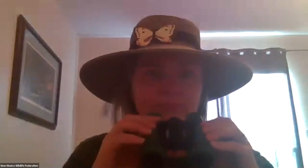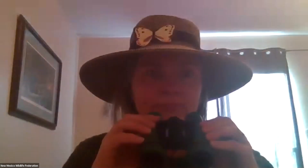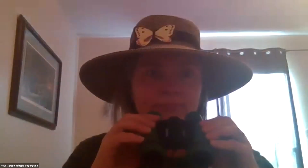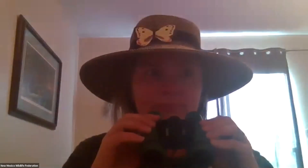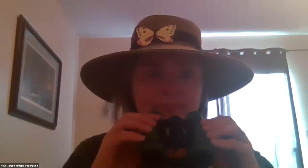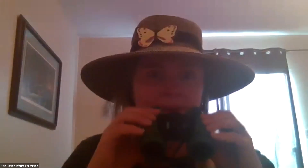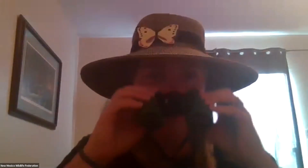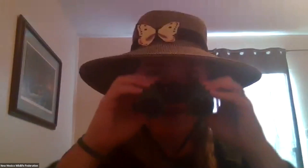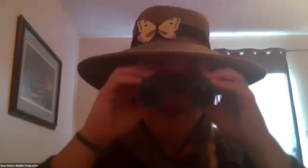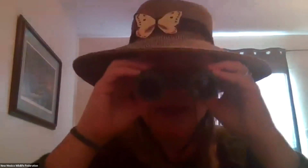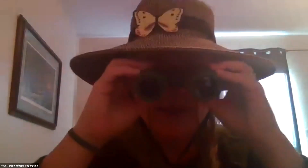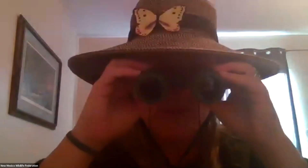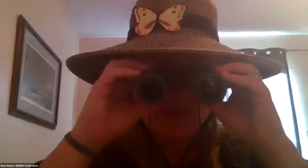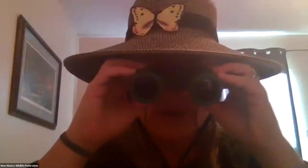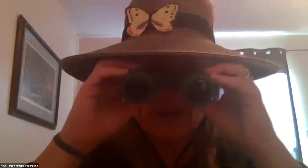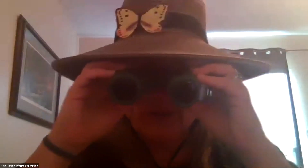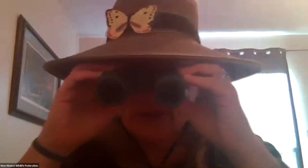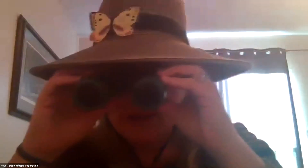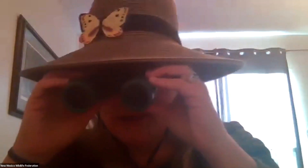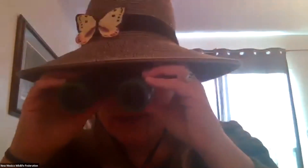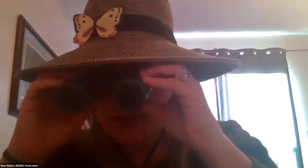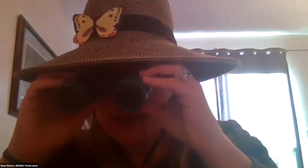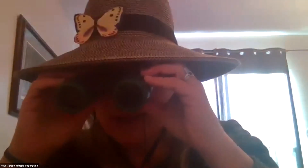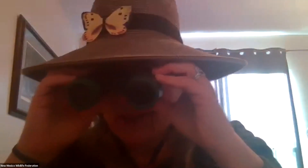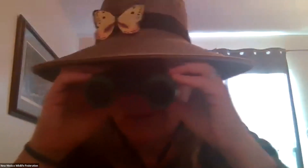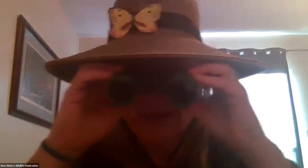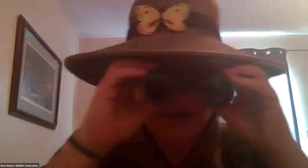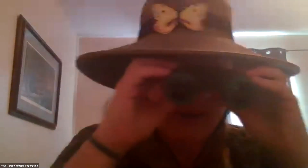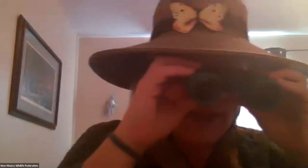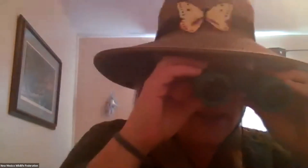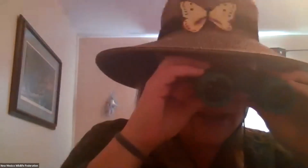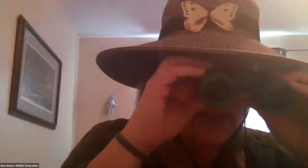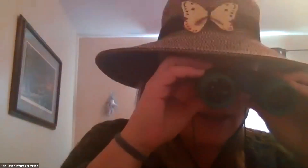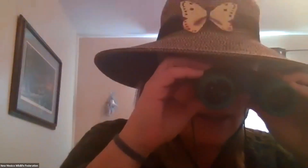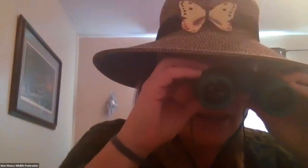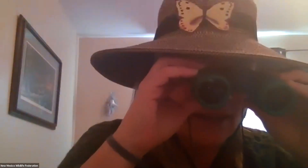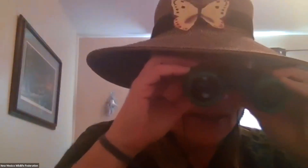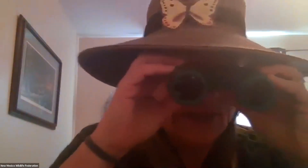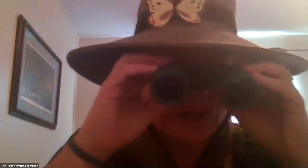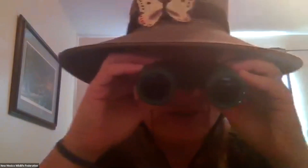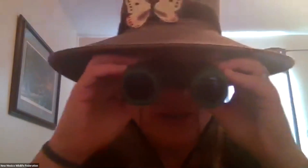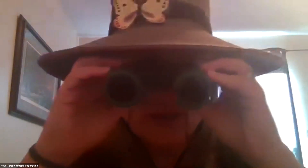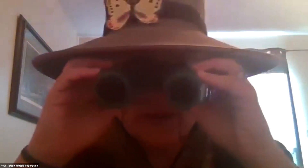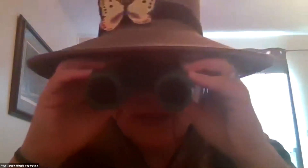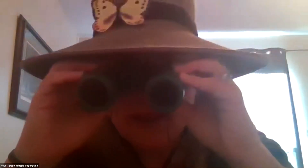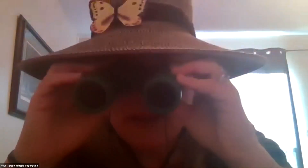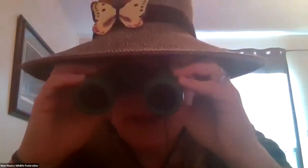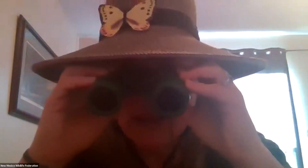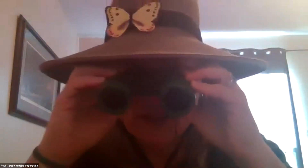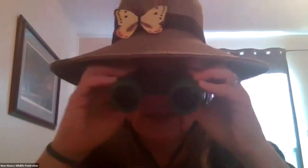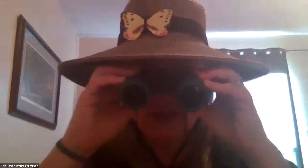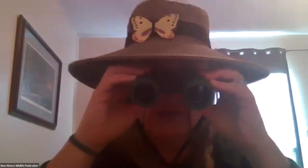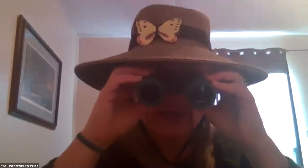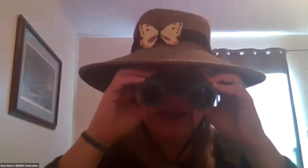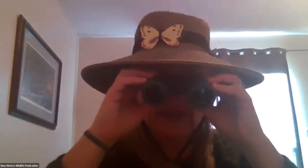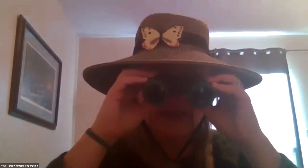Hmm. I wonder if there are any nature niños out there